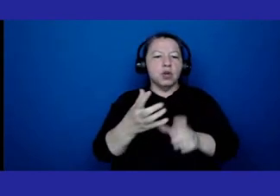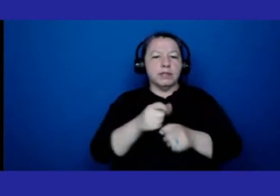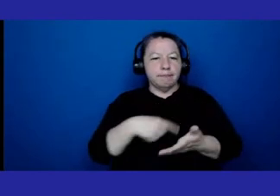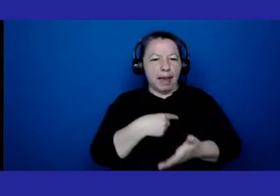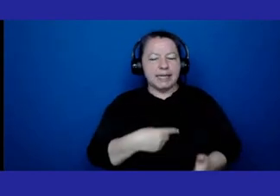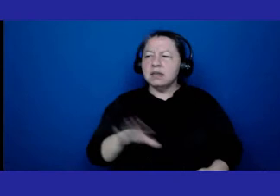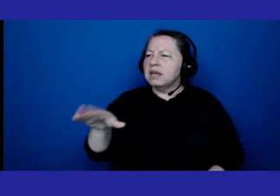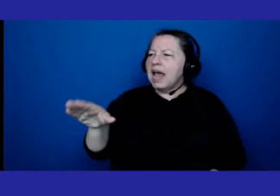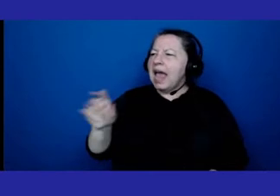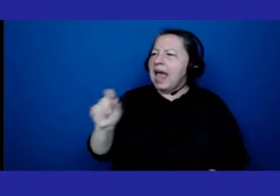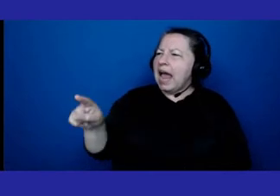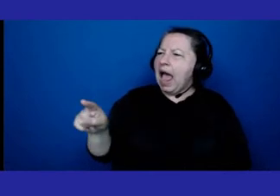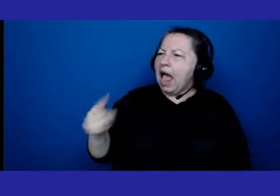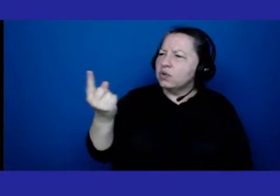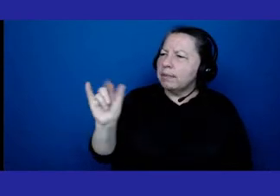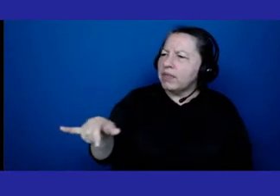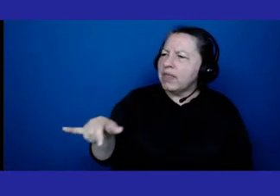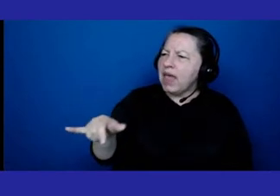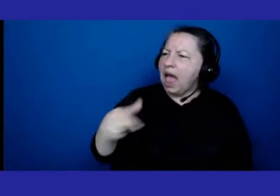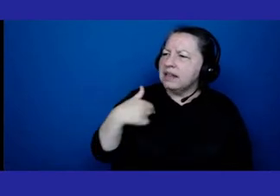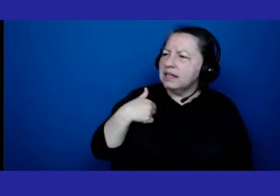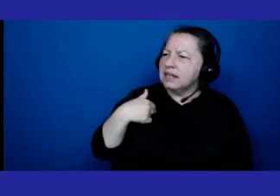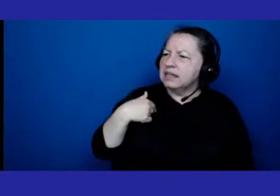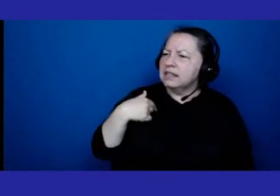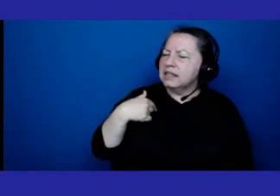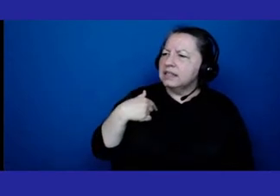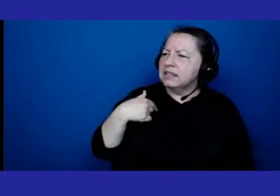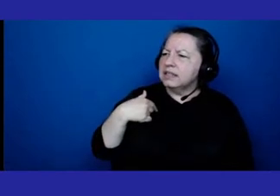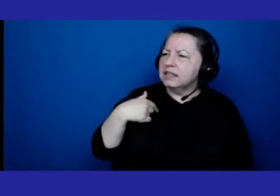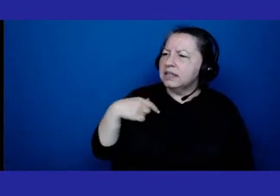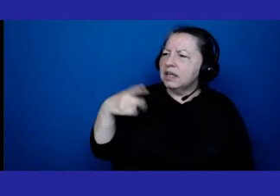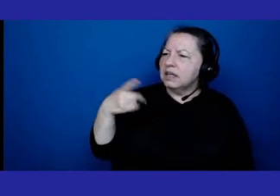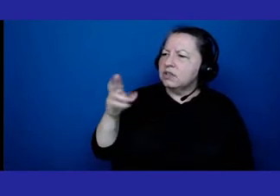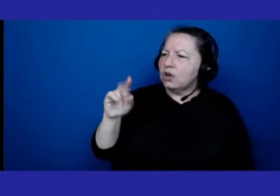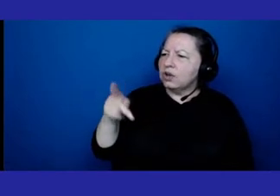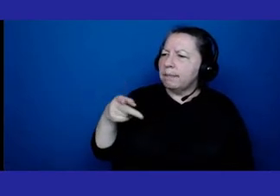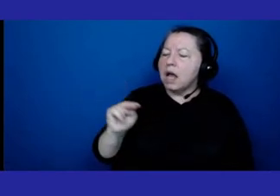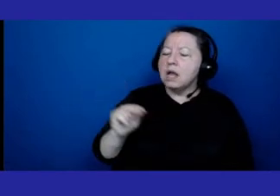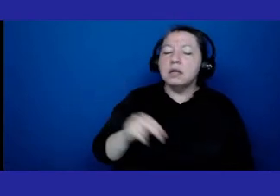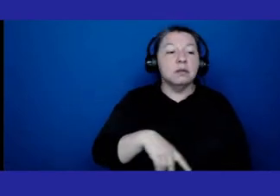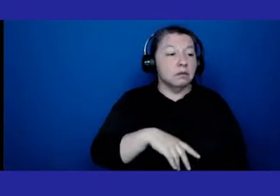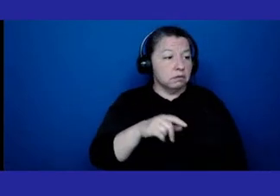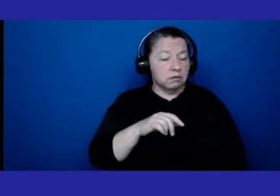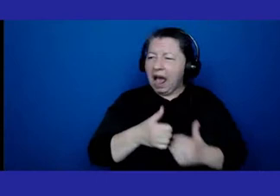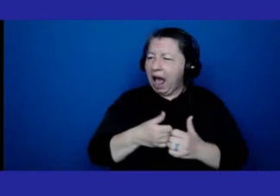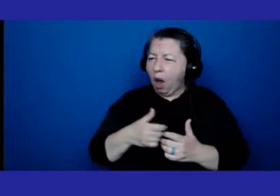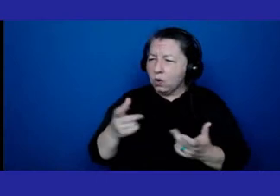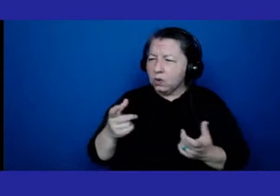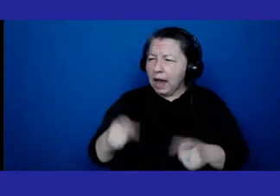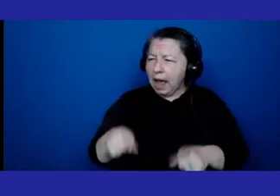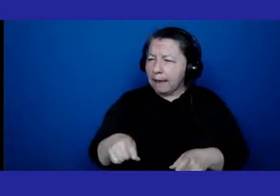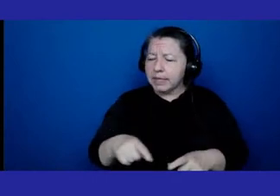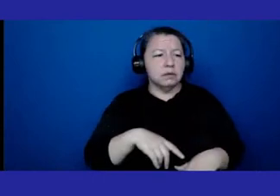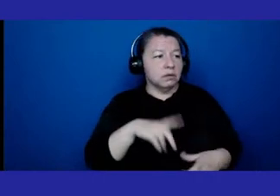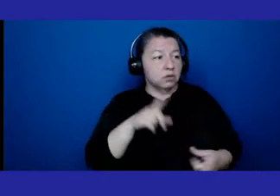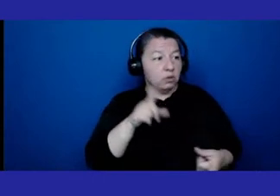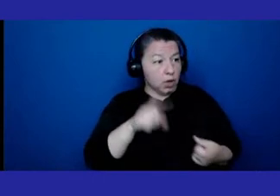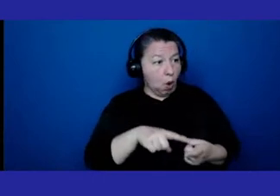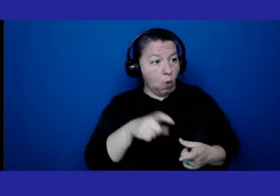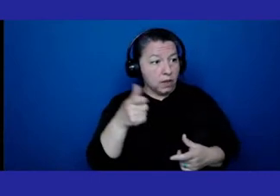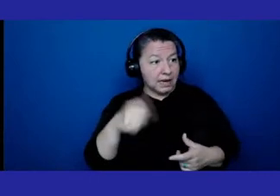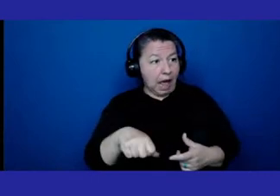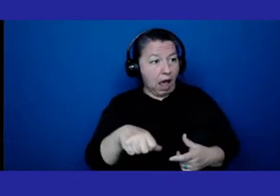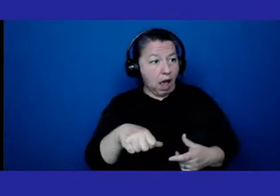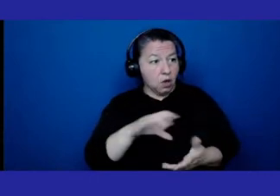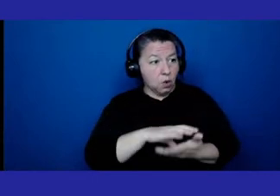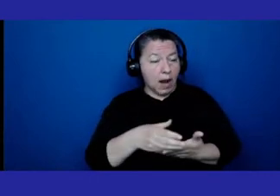on that one? How did you do that? How did that happen? Lower the denial rate? From 25 to 10%, right, yeah. That has